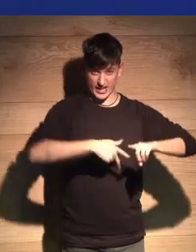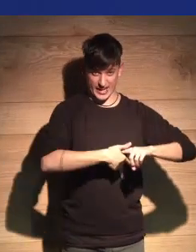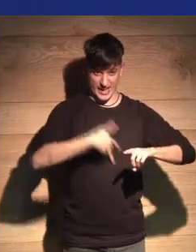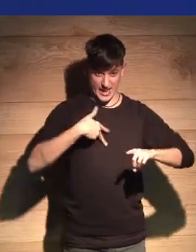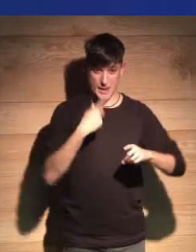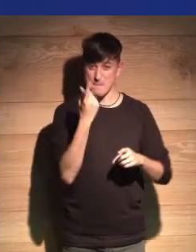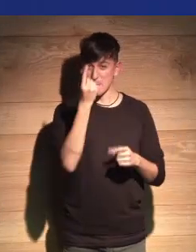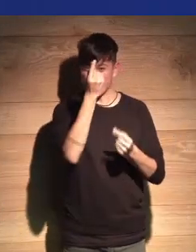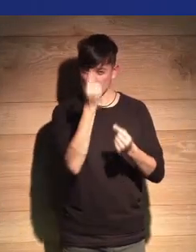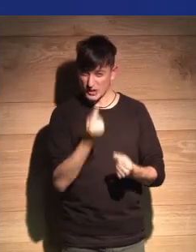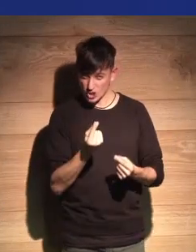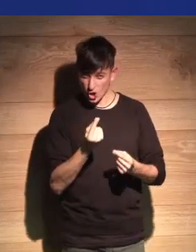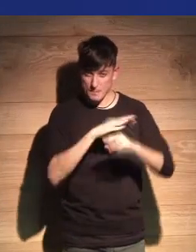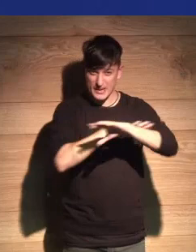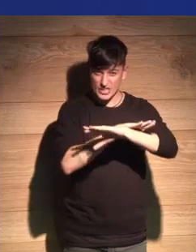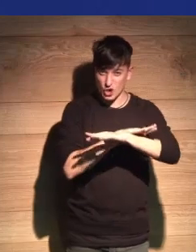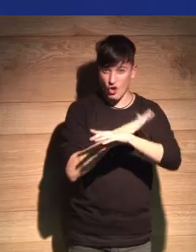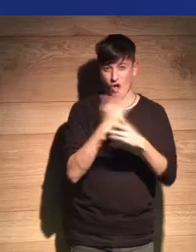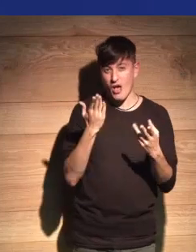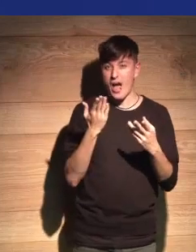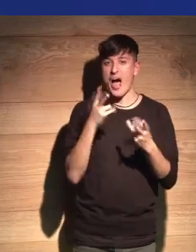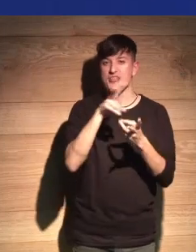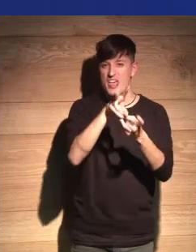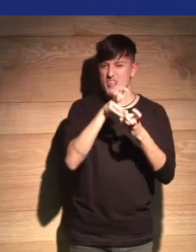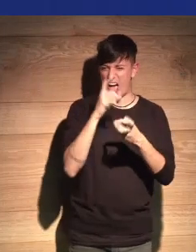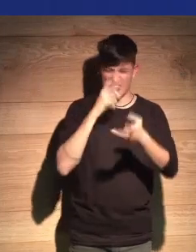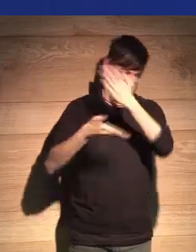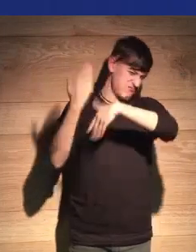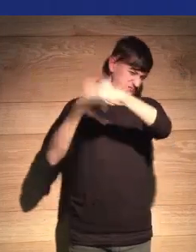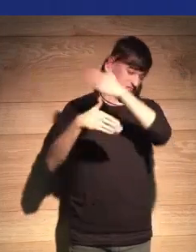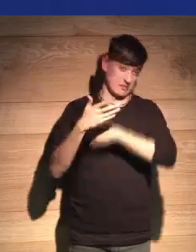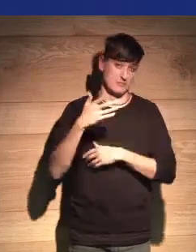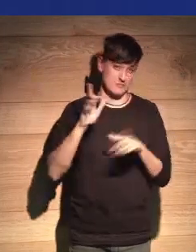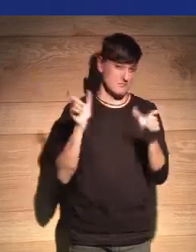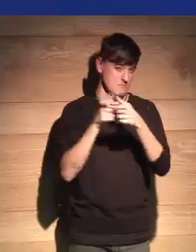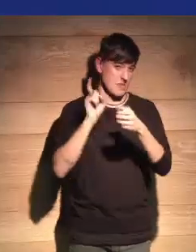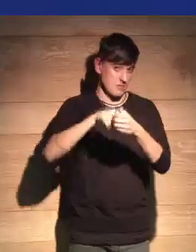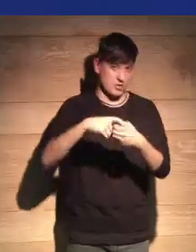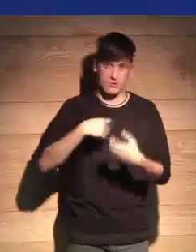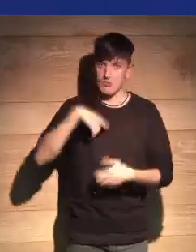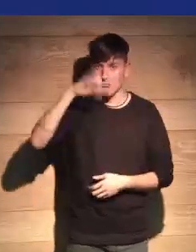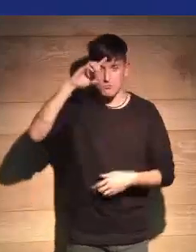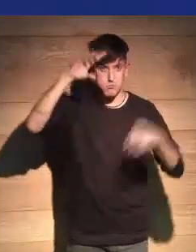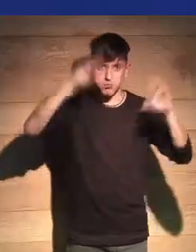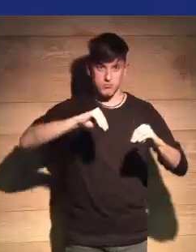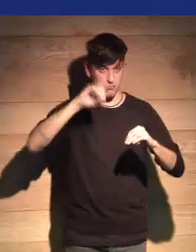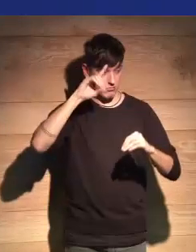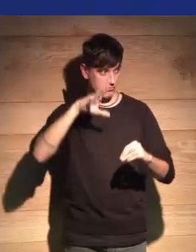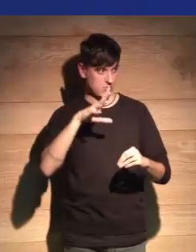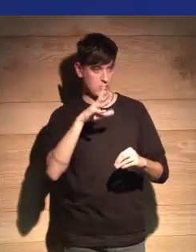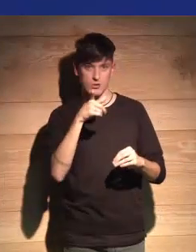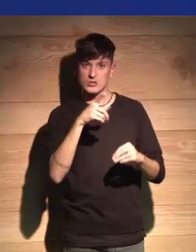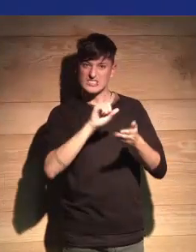I participated in a meeting of ministers of the Treasury and other